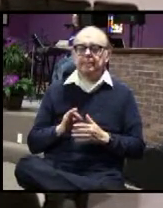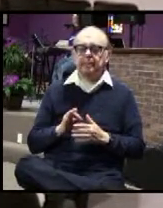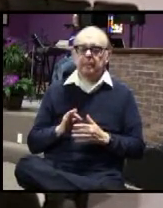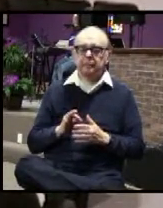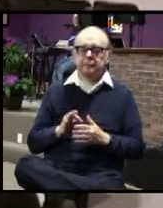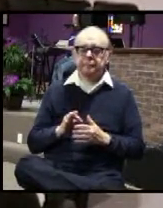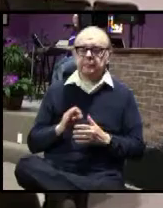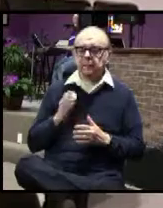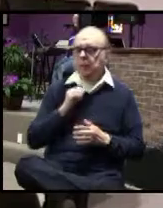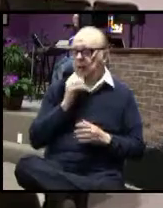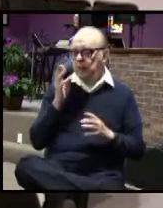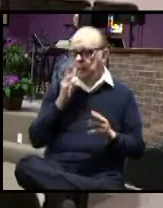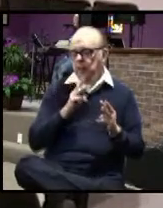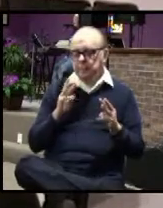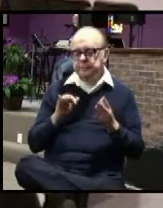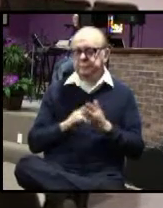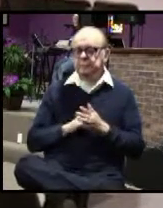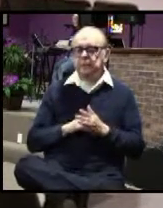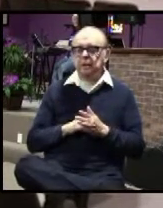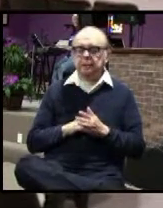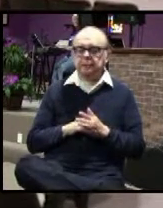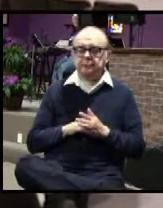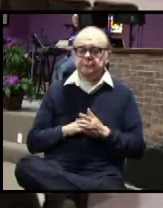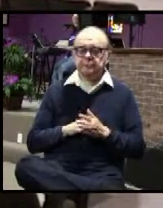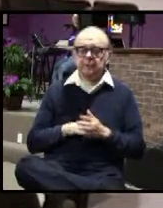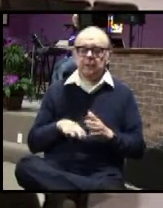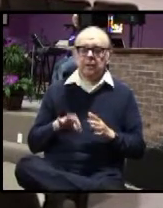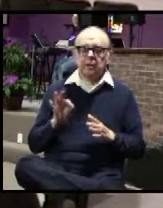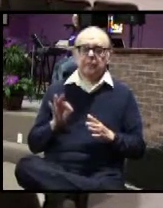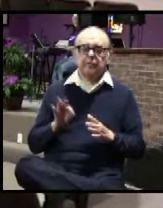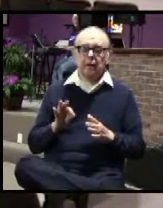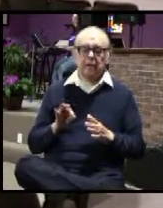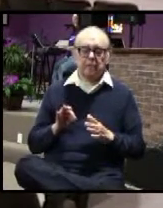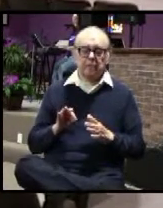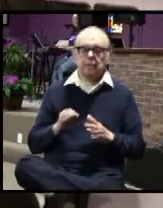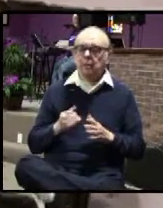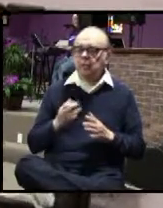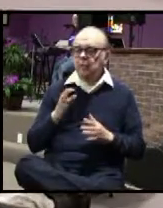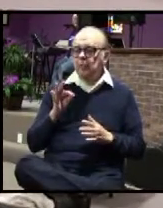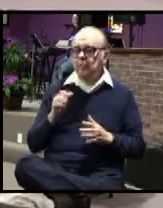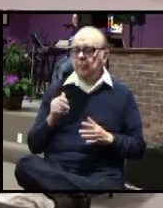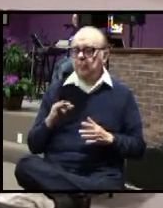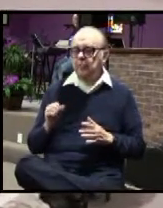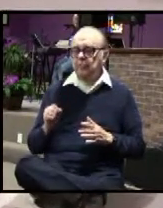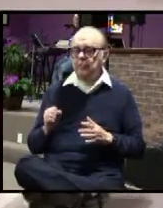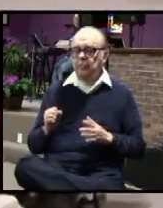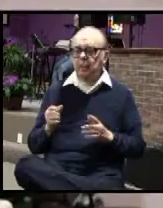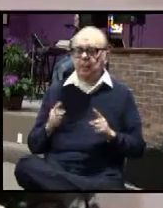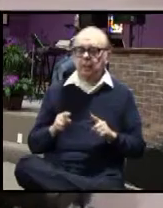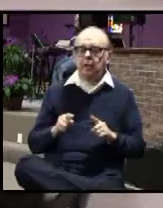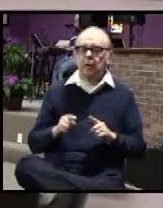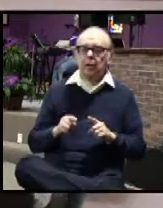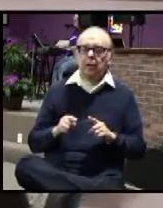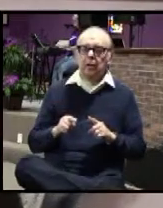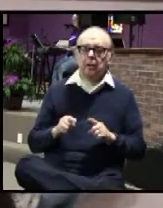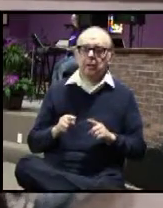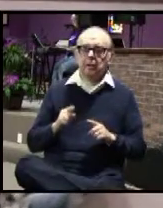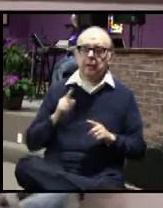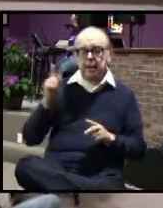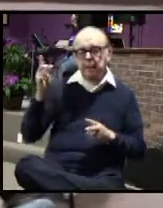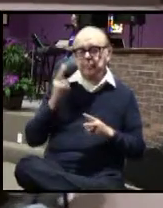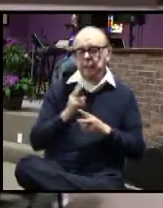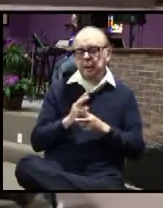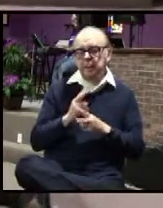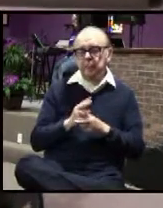So that you don't have to worry about it, because there are no cracks, there are no imperfections now. And when there is, he'll take care of it.